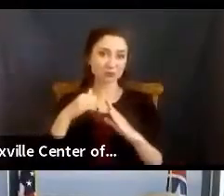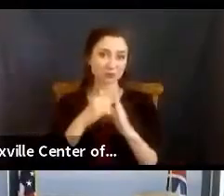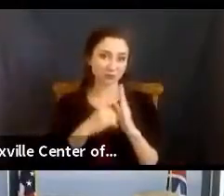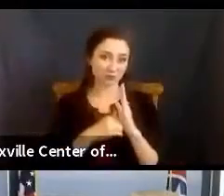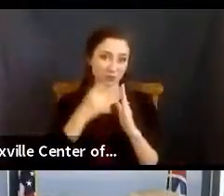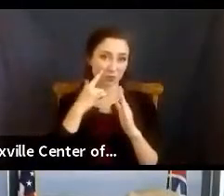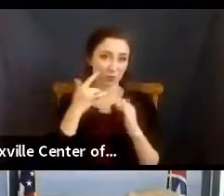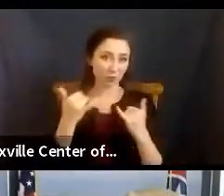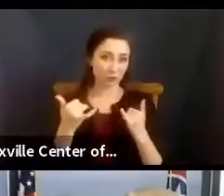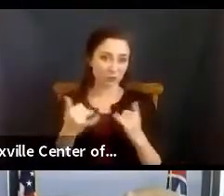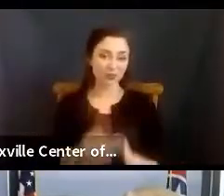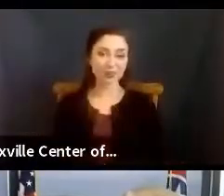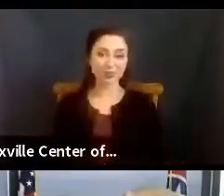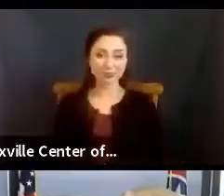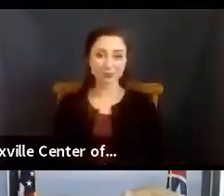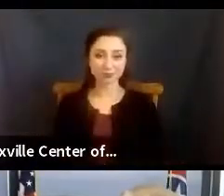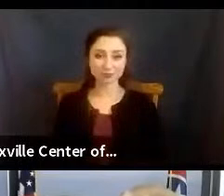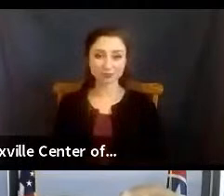today.